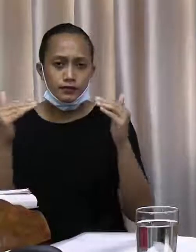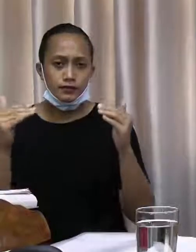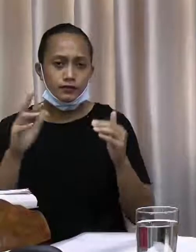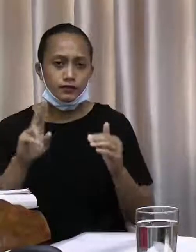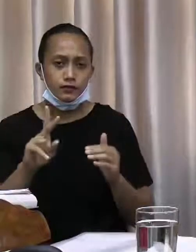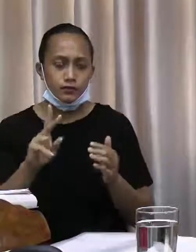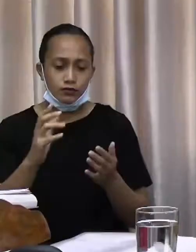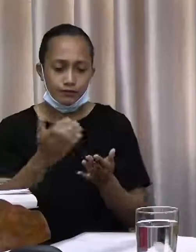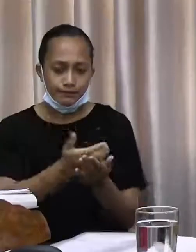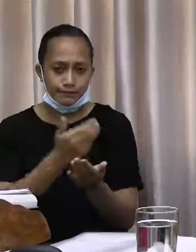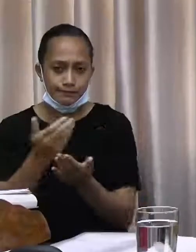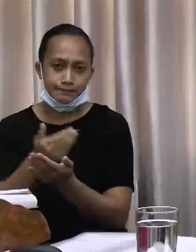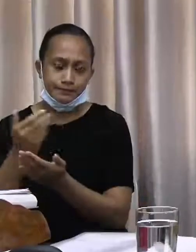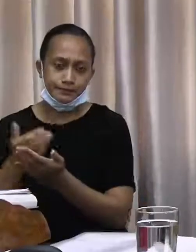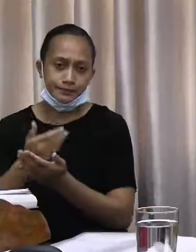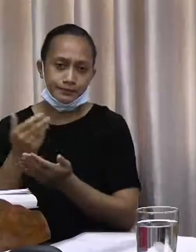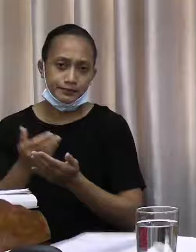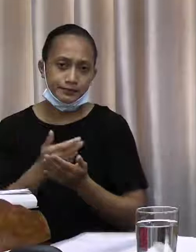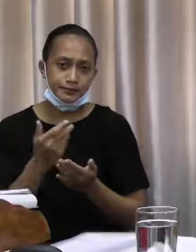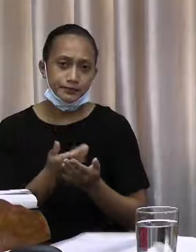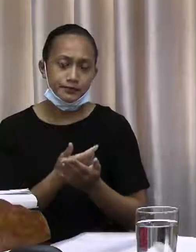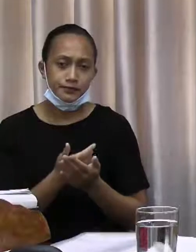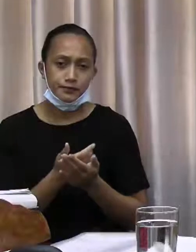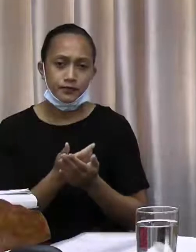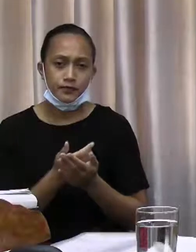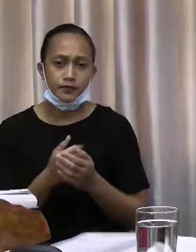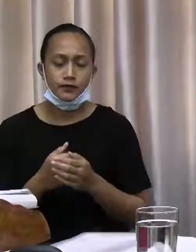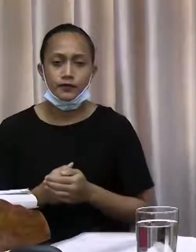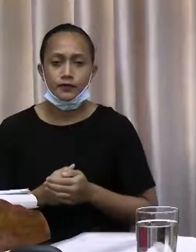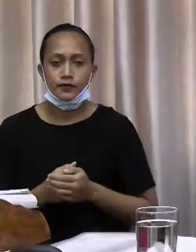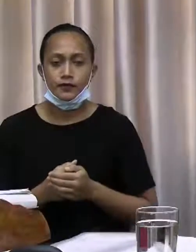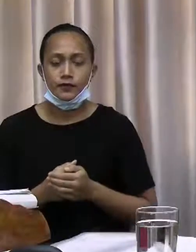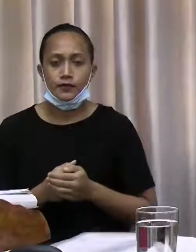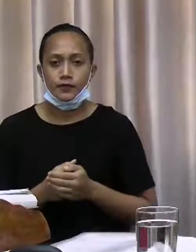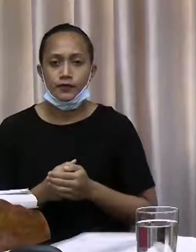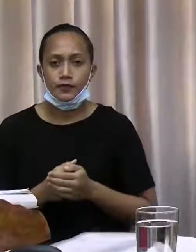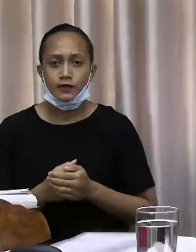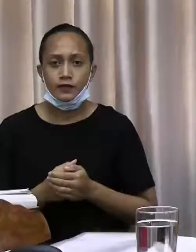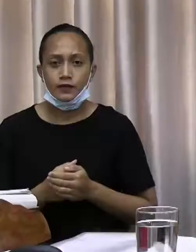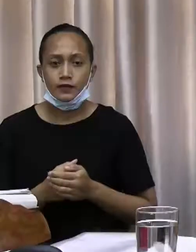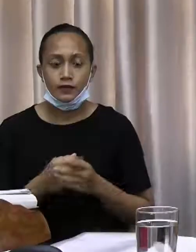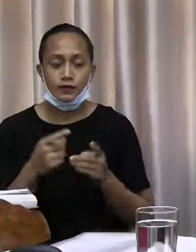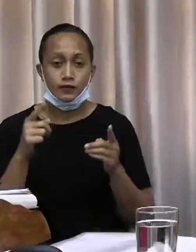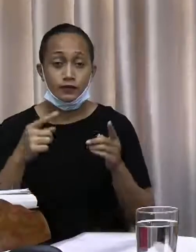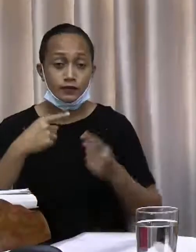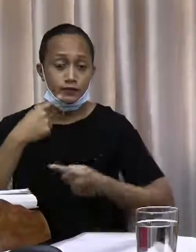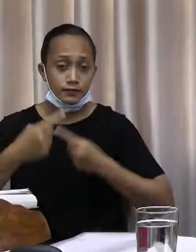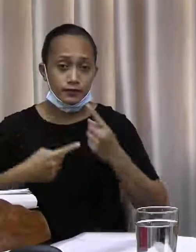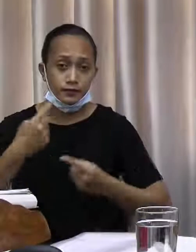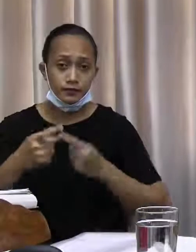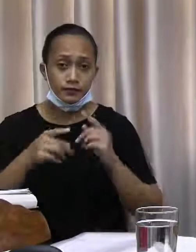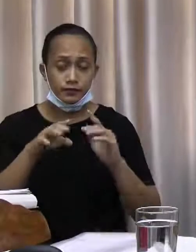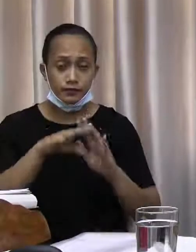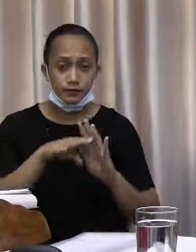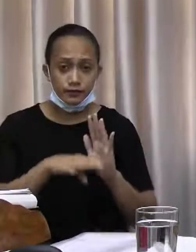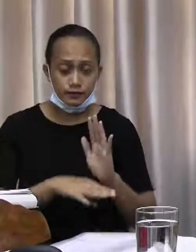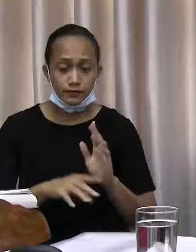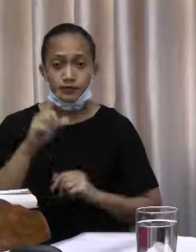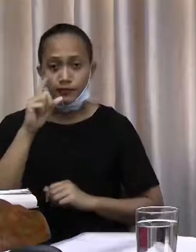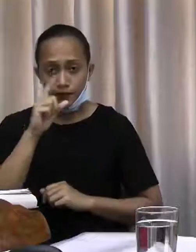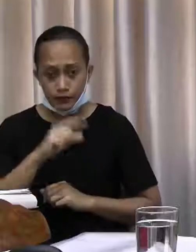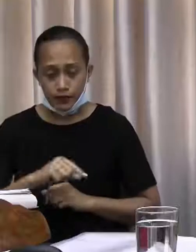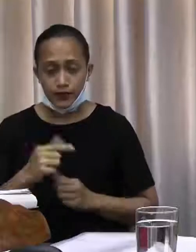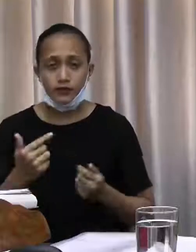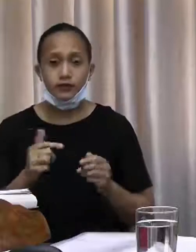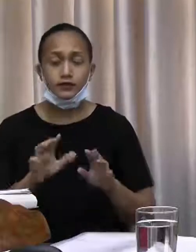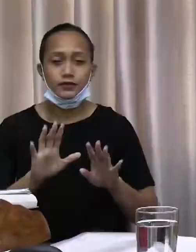puipuiga. O le anganga o lo ofola manino mai i nei tua lalo. Ina ia mafai o na